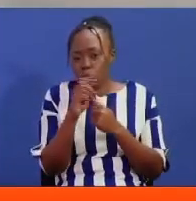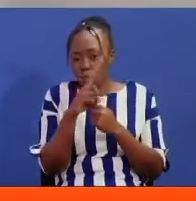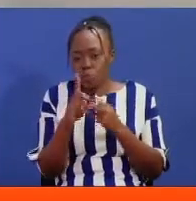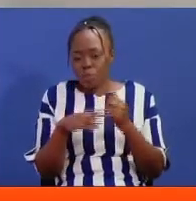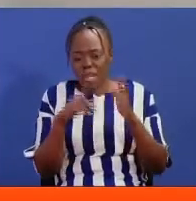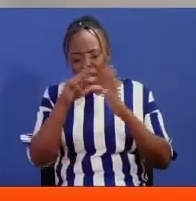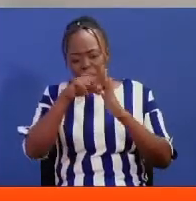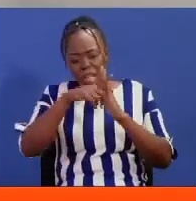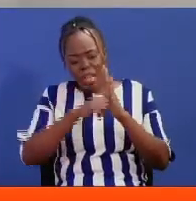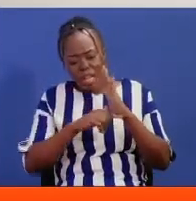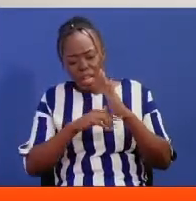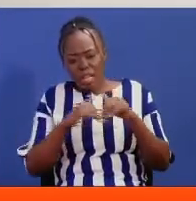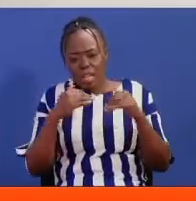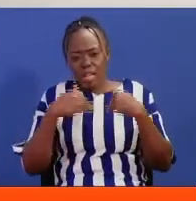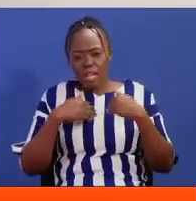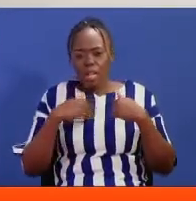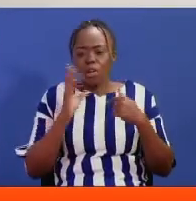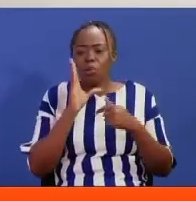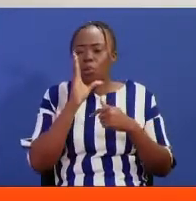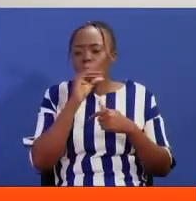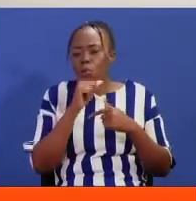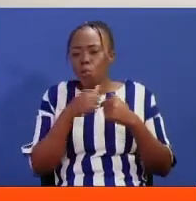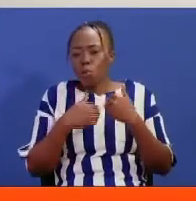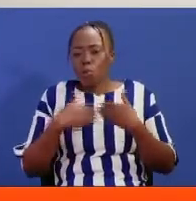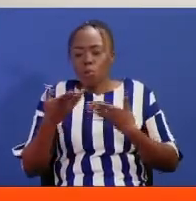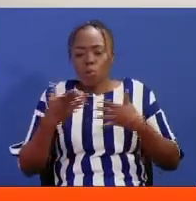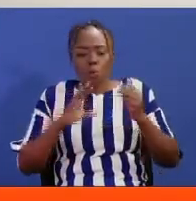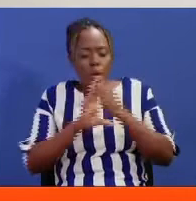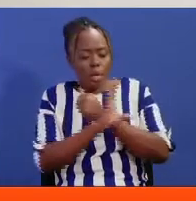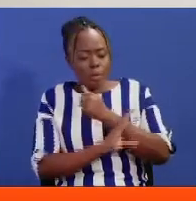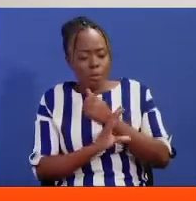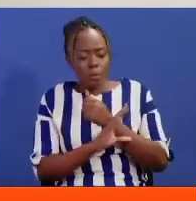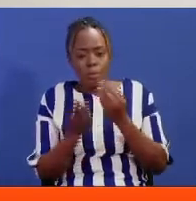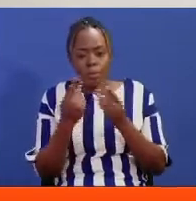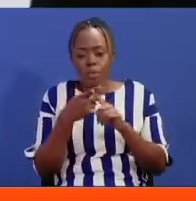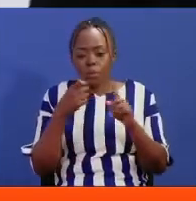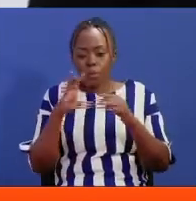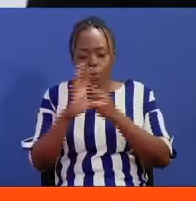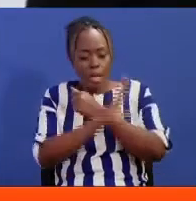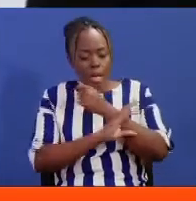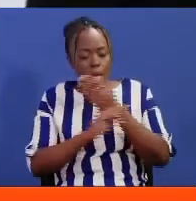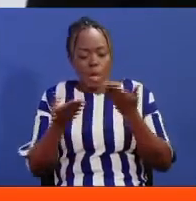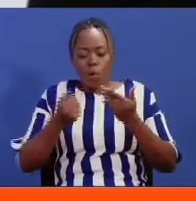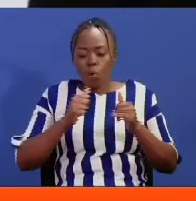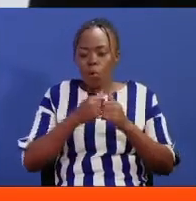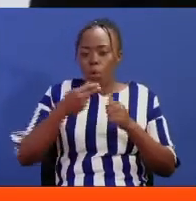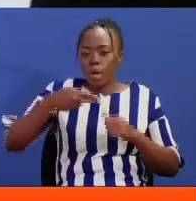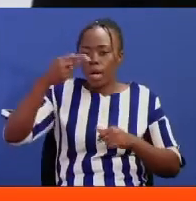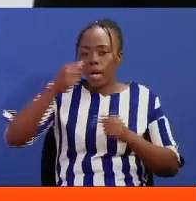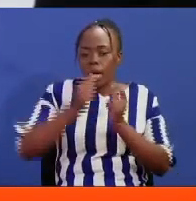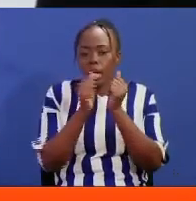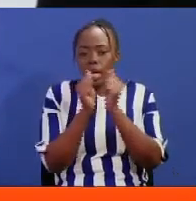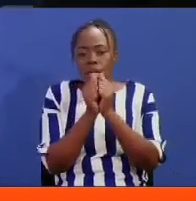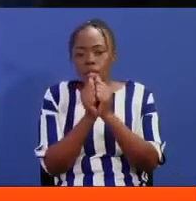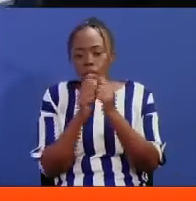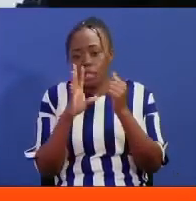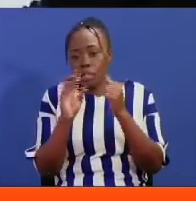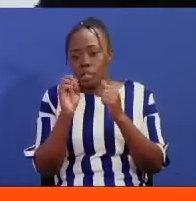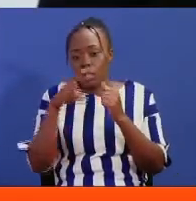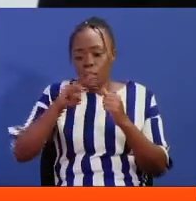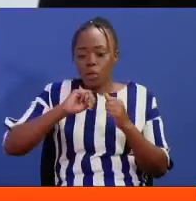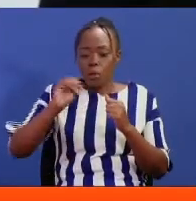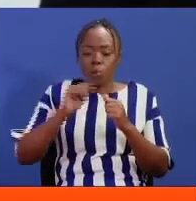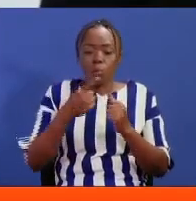than 500,000 have been fully vaccinated in the country. In a country where the population is at 52 million, this